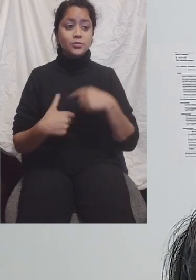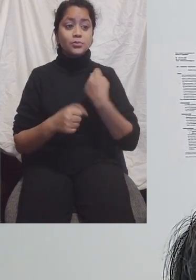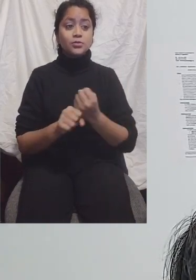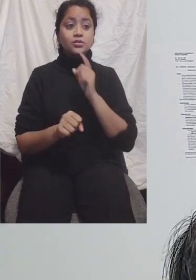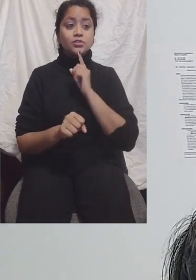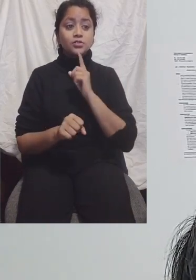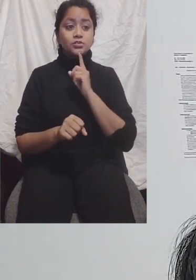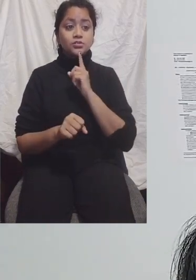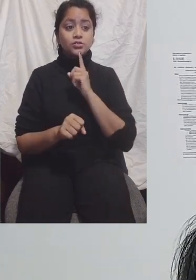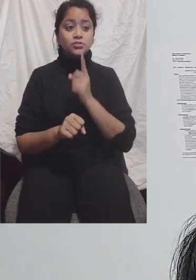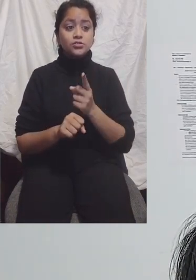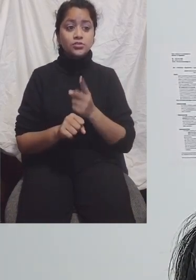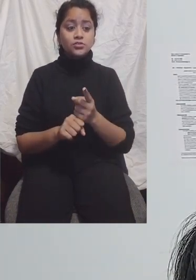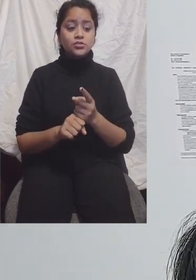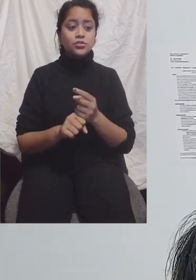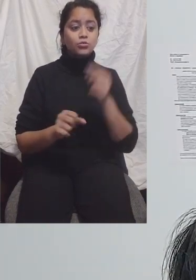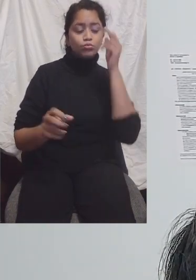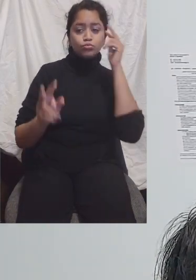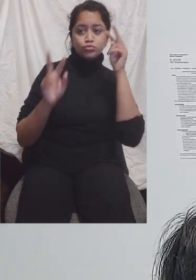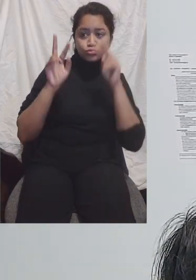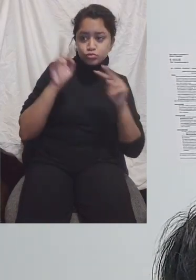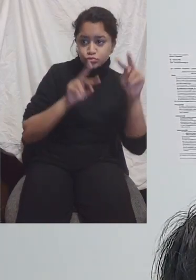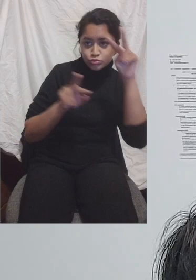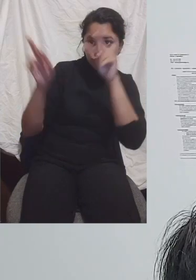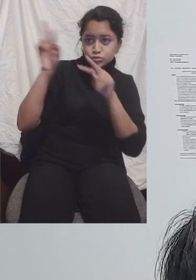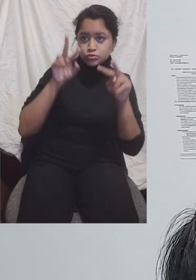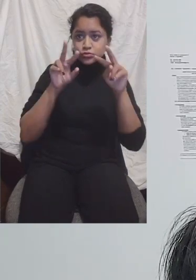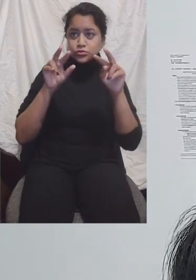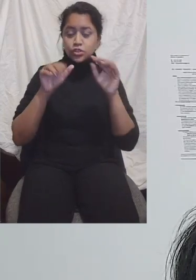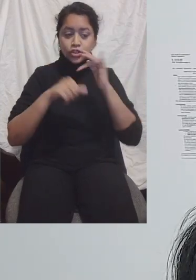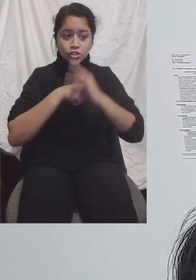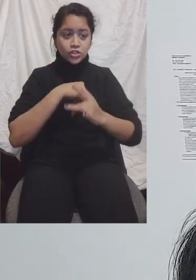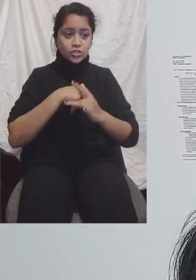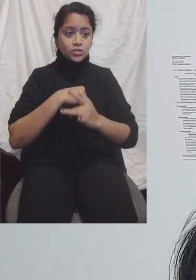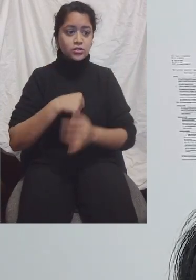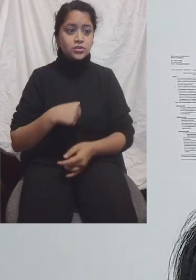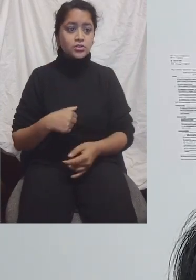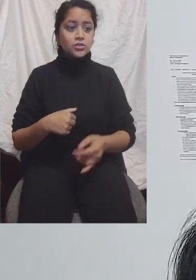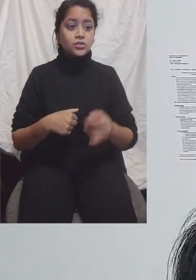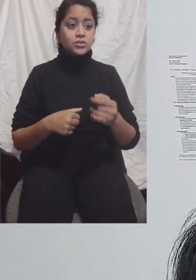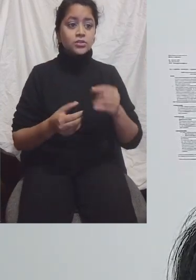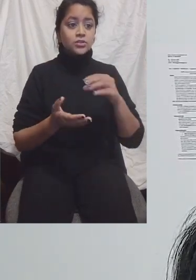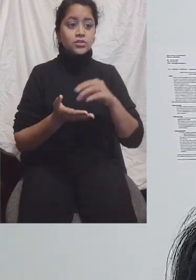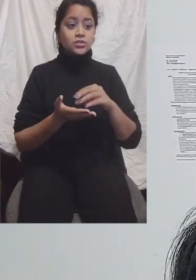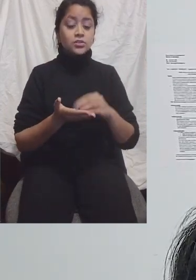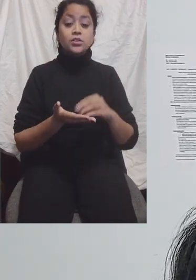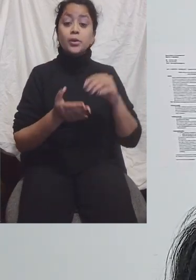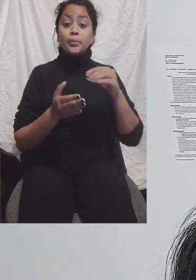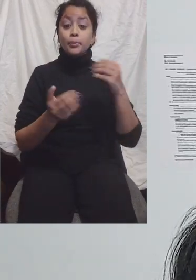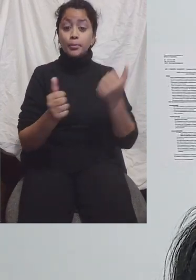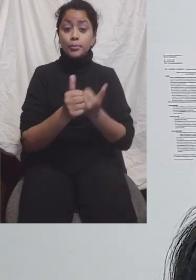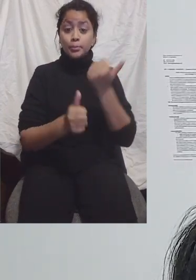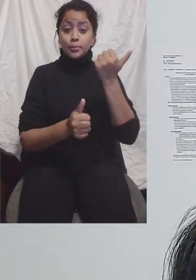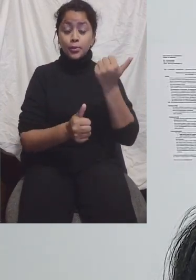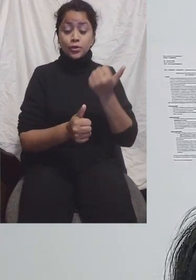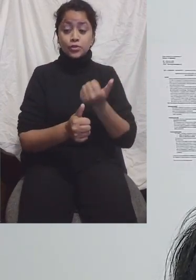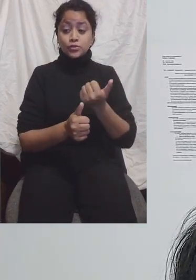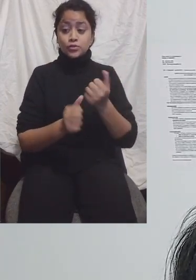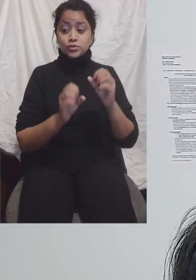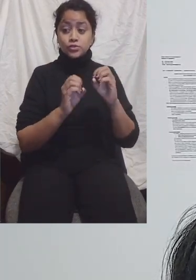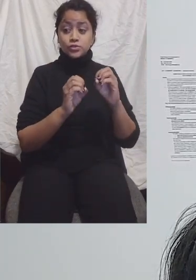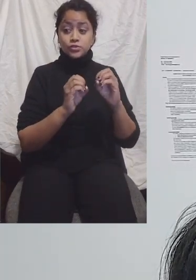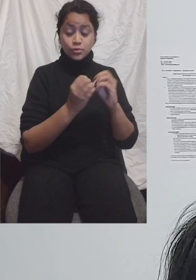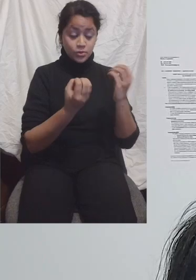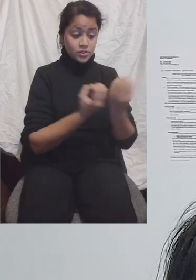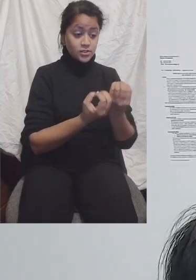would be get good grades, as you should be doing anyways. Get good grades and make sure you start shadowing